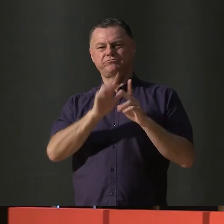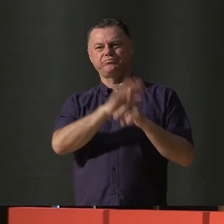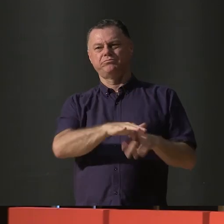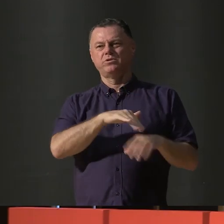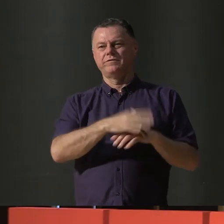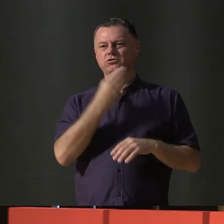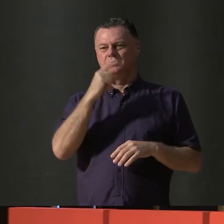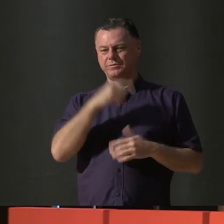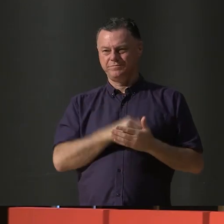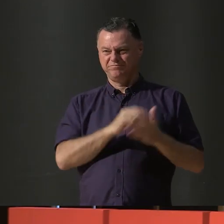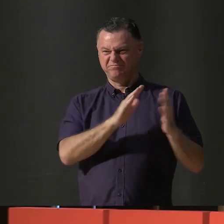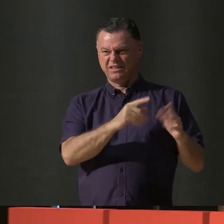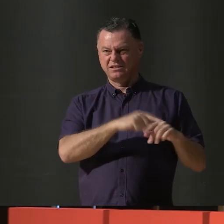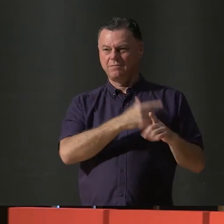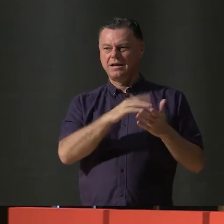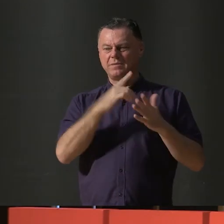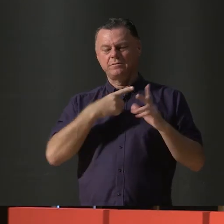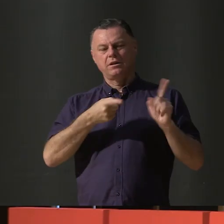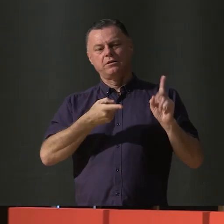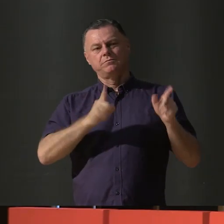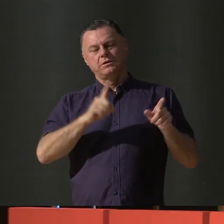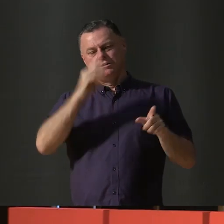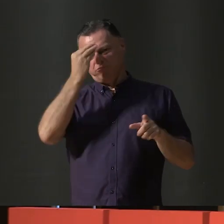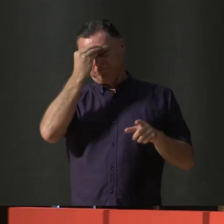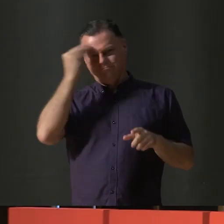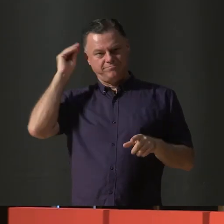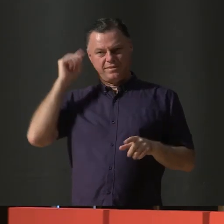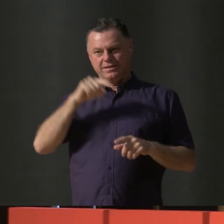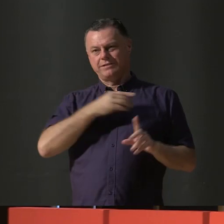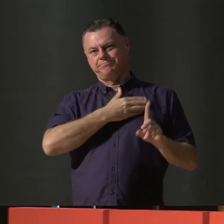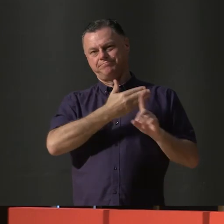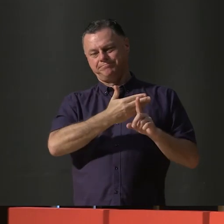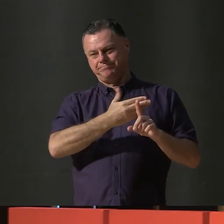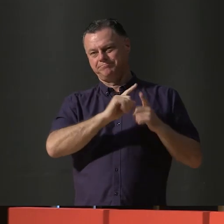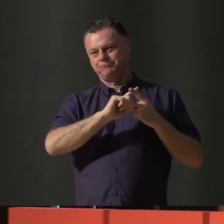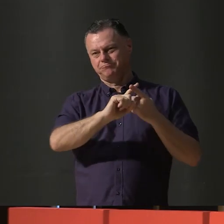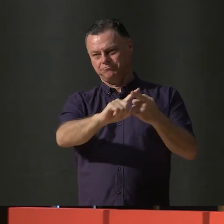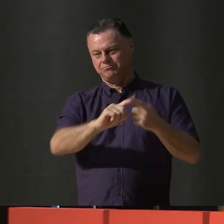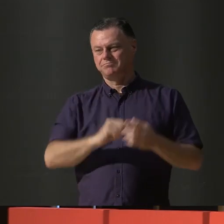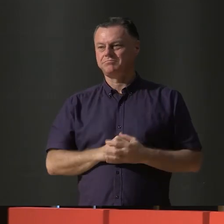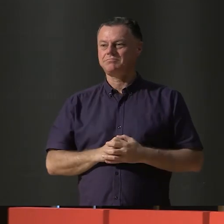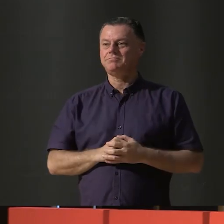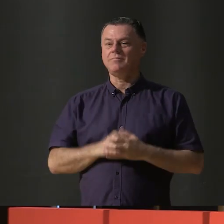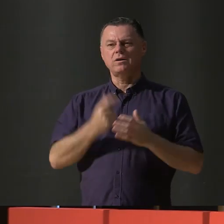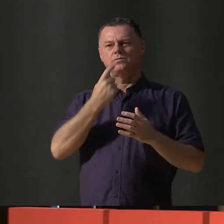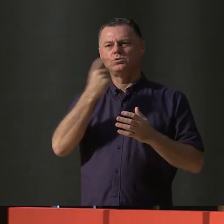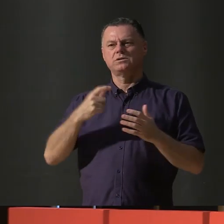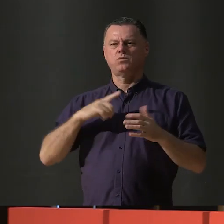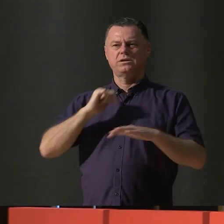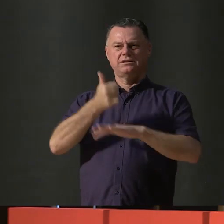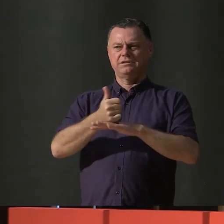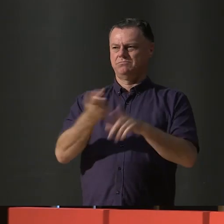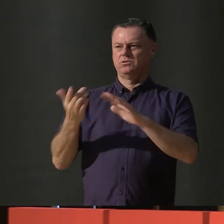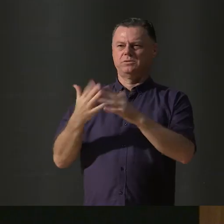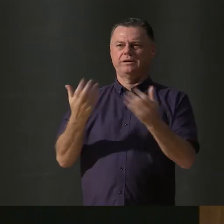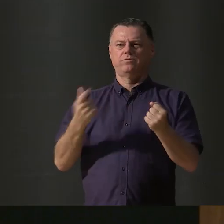in the way our culture is understood and valued. Its objects preserve our histories and they mould our